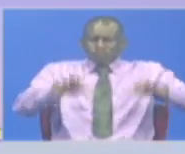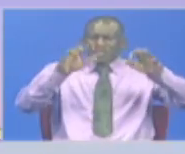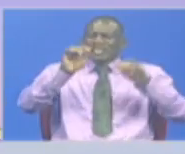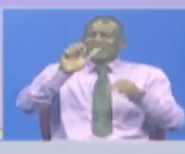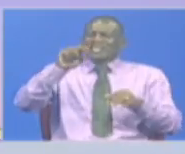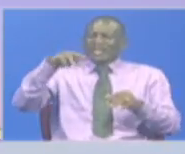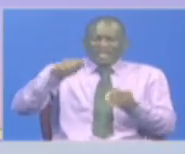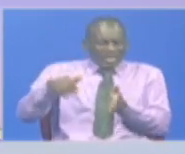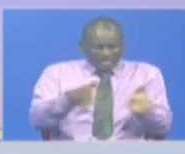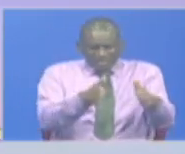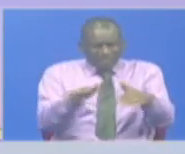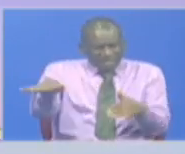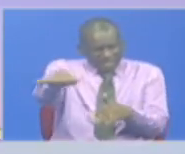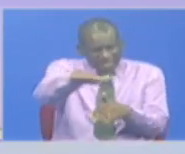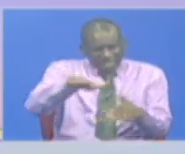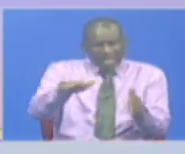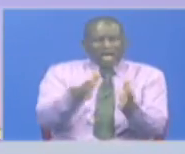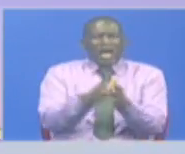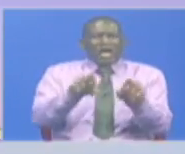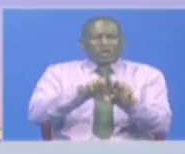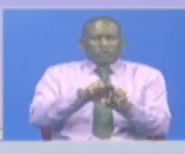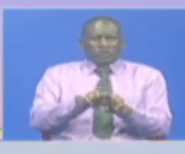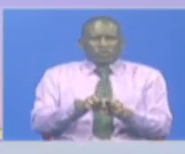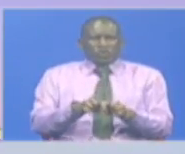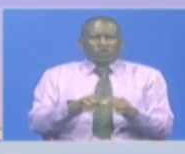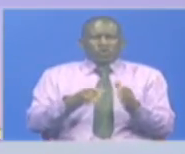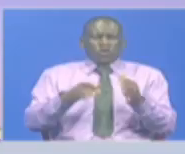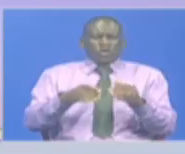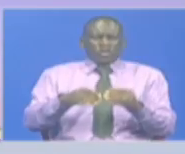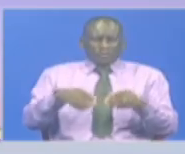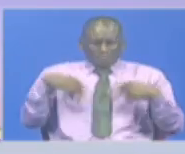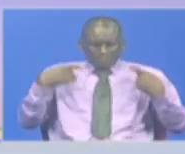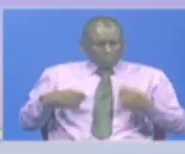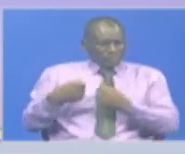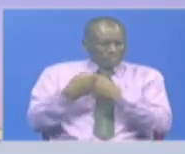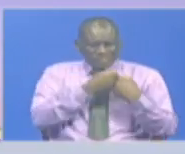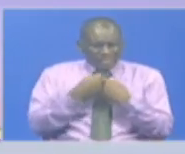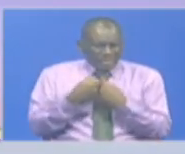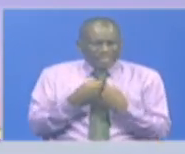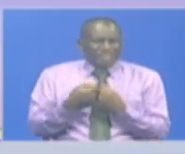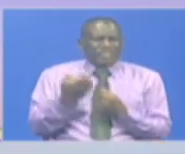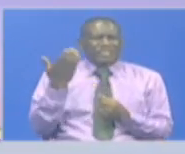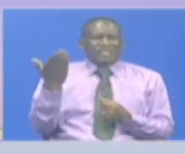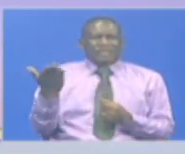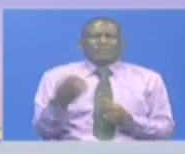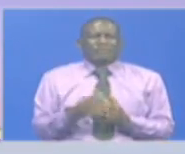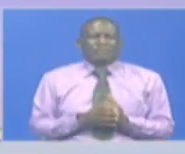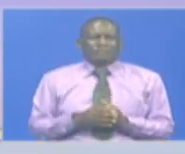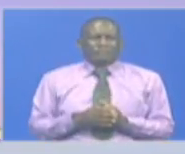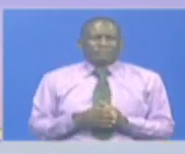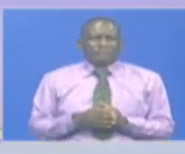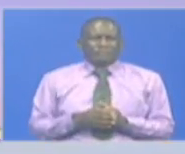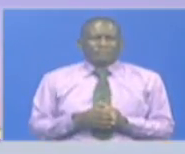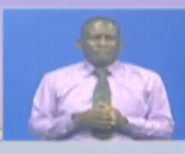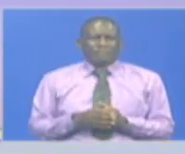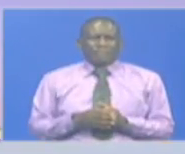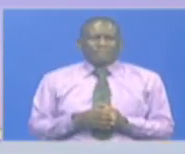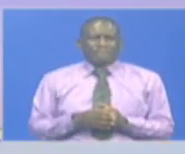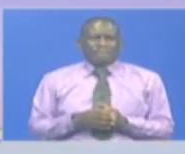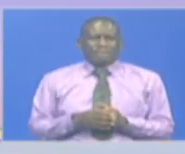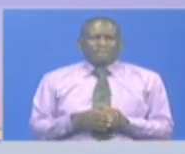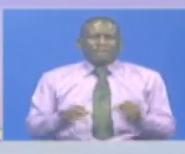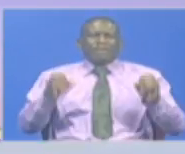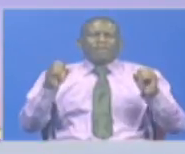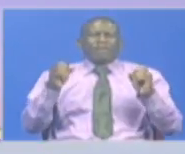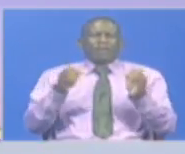course and the humanitarian crisis unfolding there.